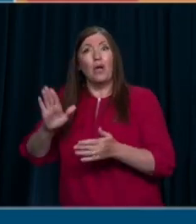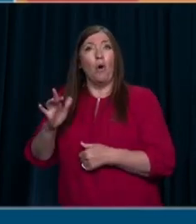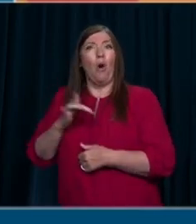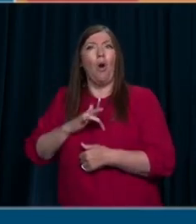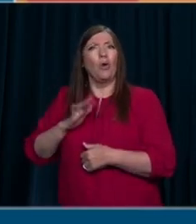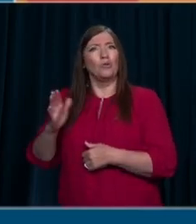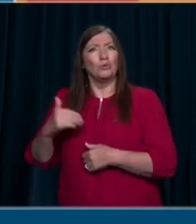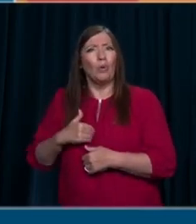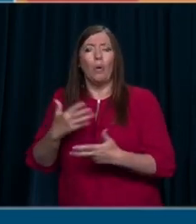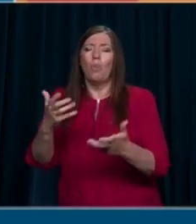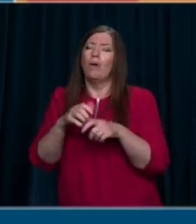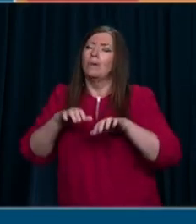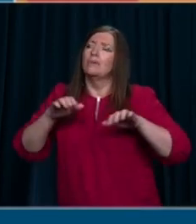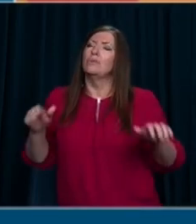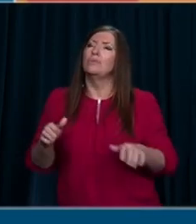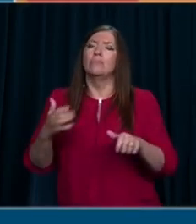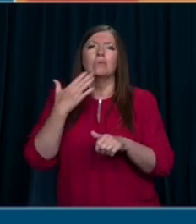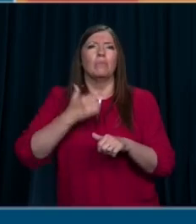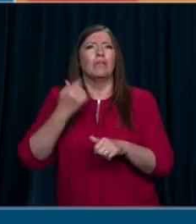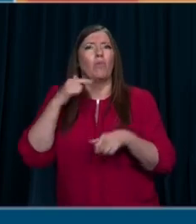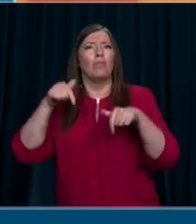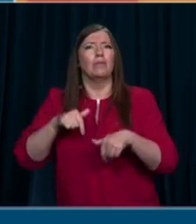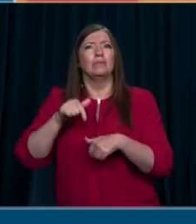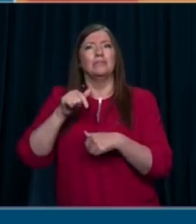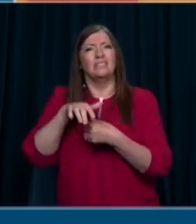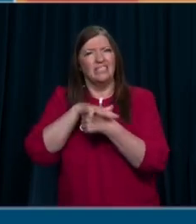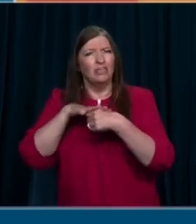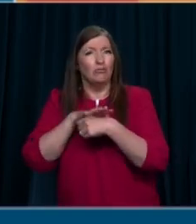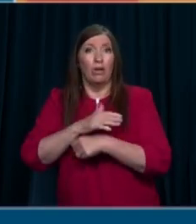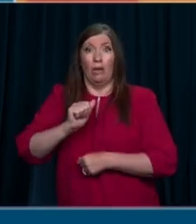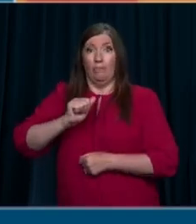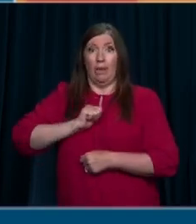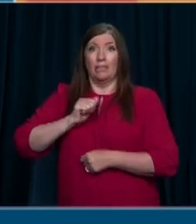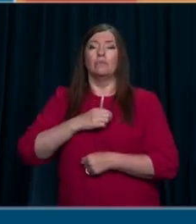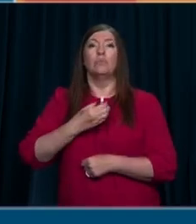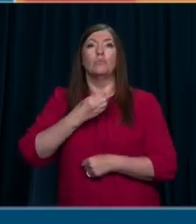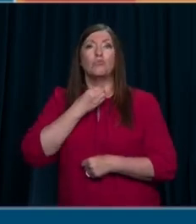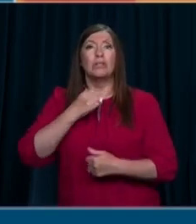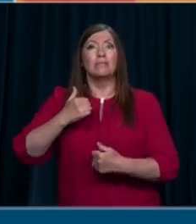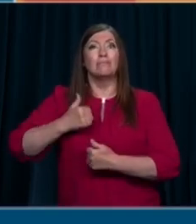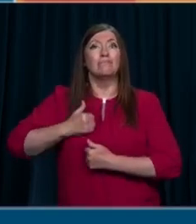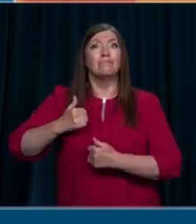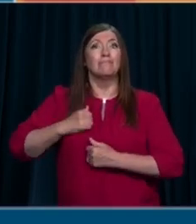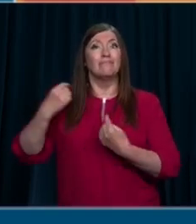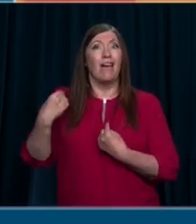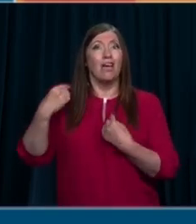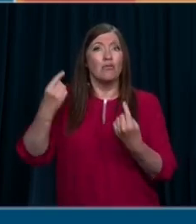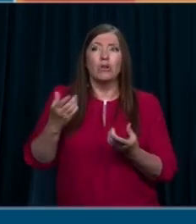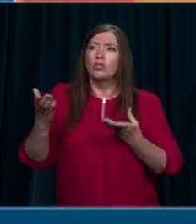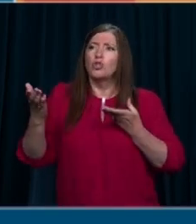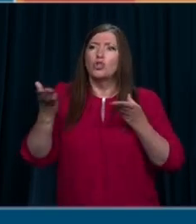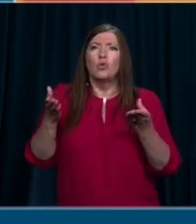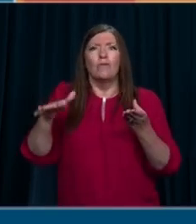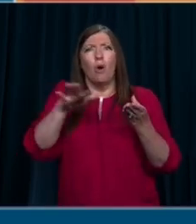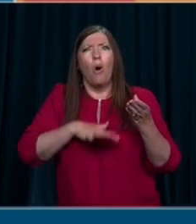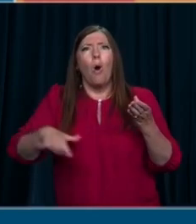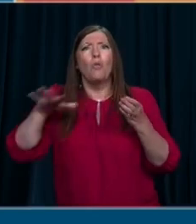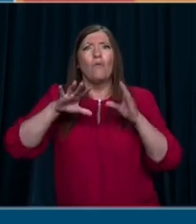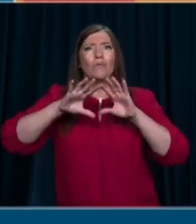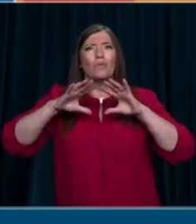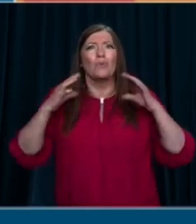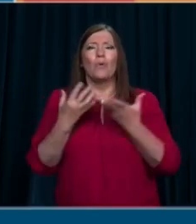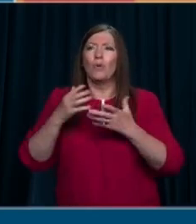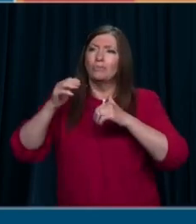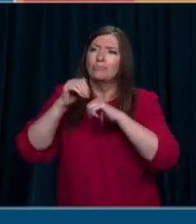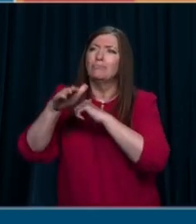to do the best they can for this district. Myself, I'm a Marine Corps veteran. I've served all over the world. Been deployed